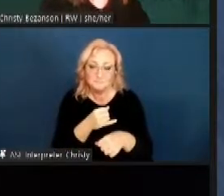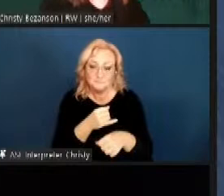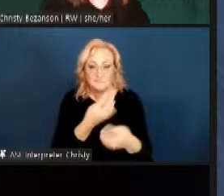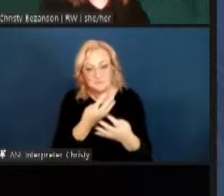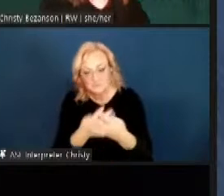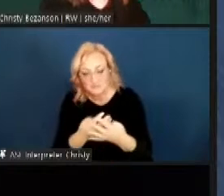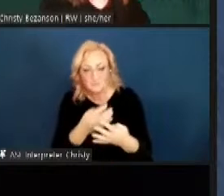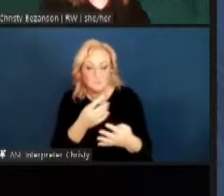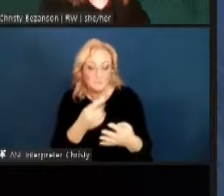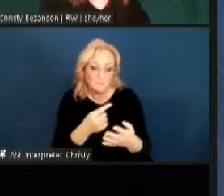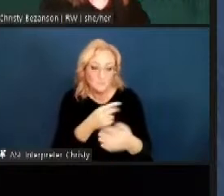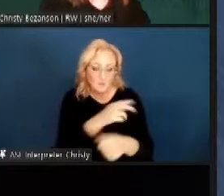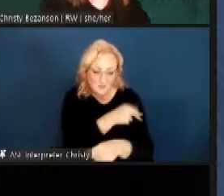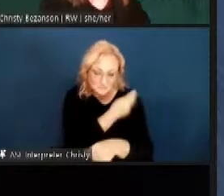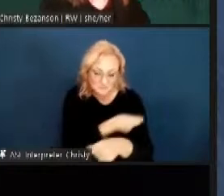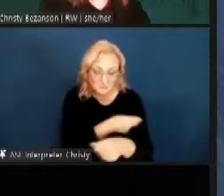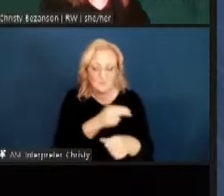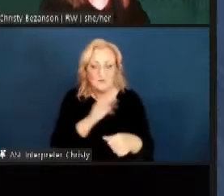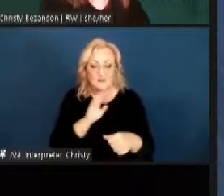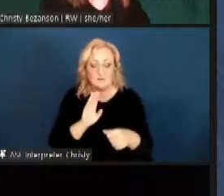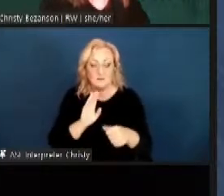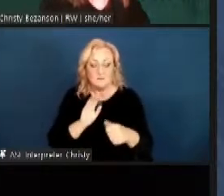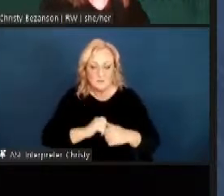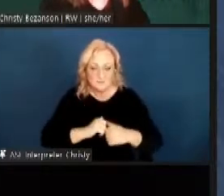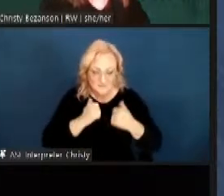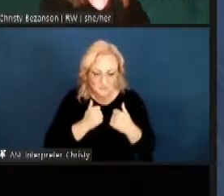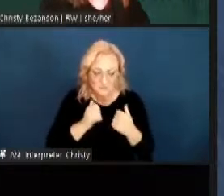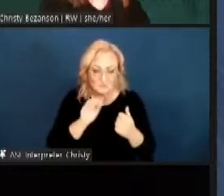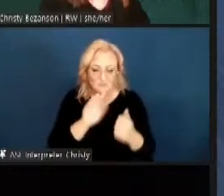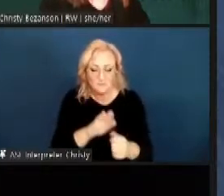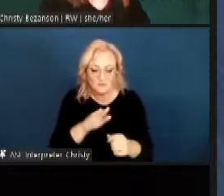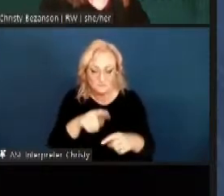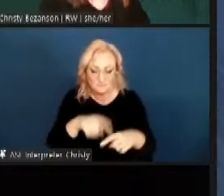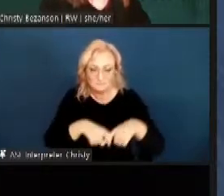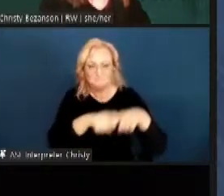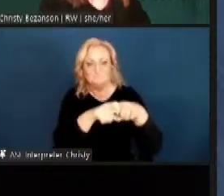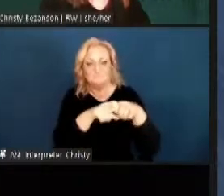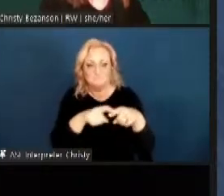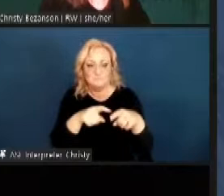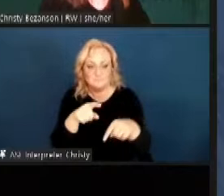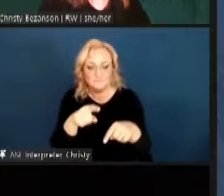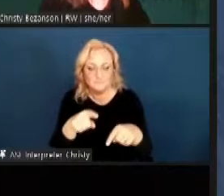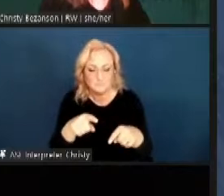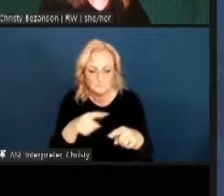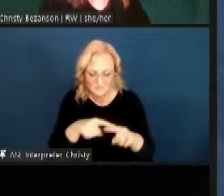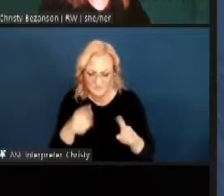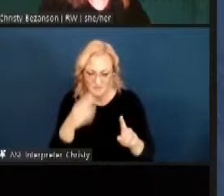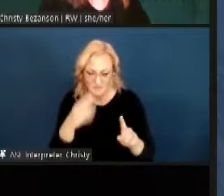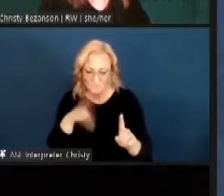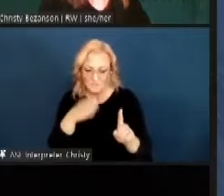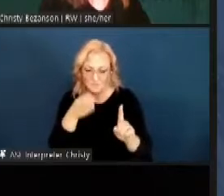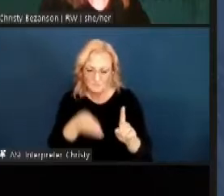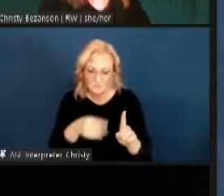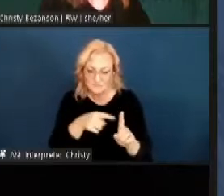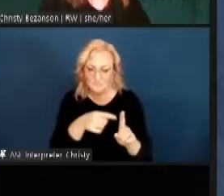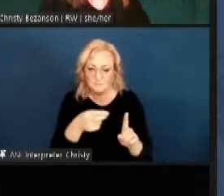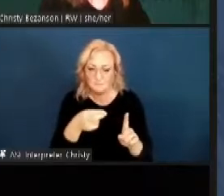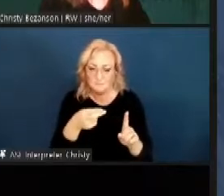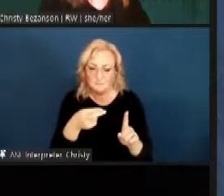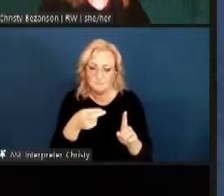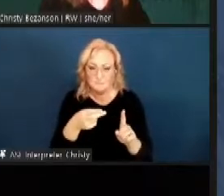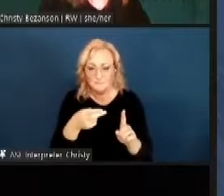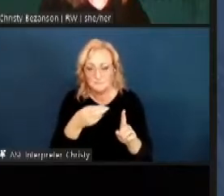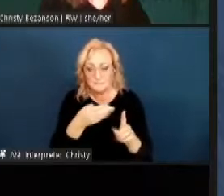homelessness is sort of suspended. But if the crisis stabilization facility knows that person's been homeless